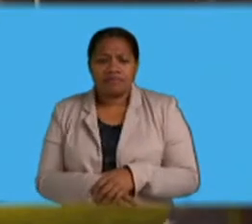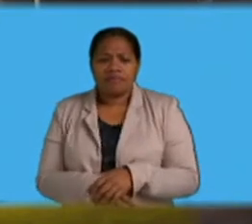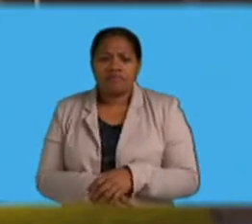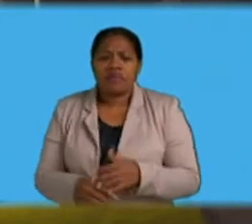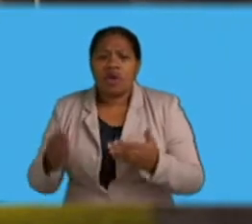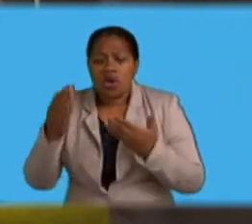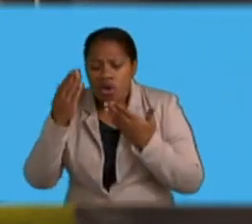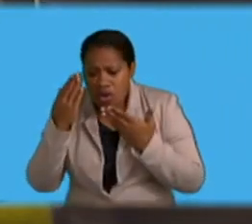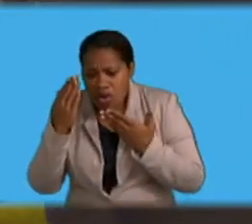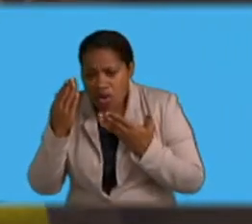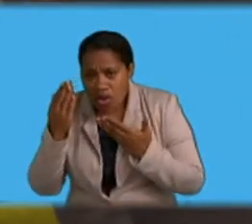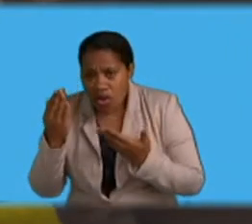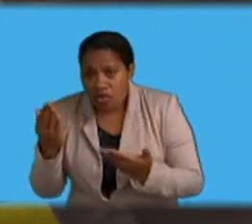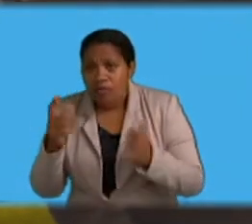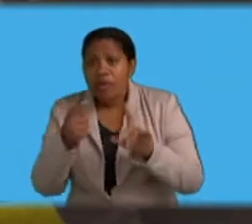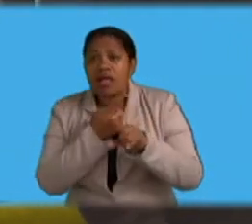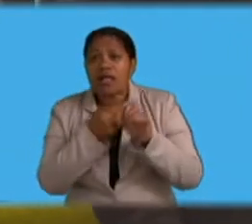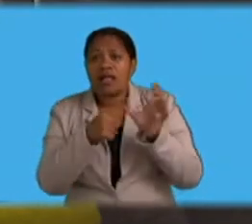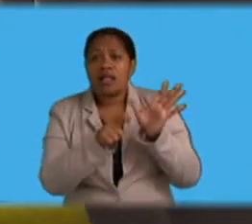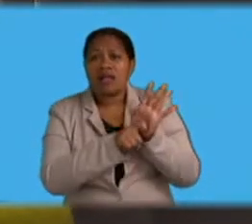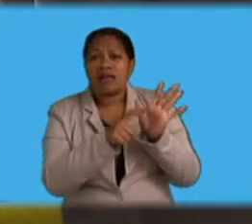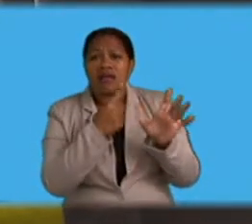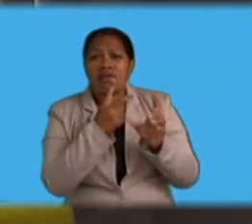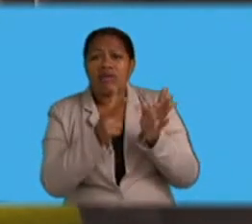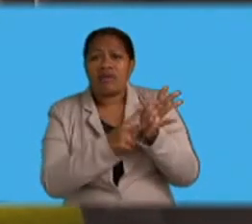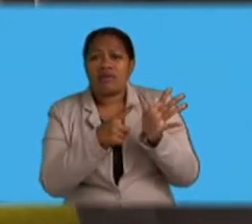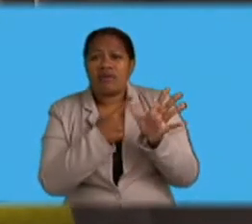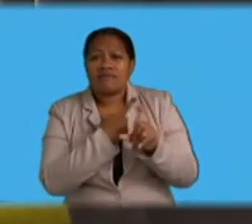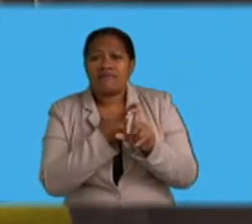the gender composition of the SG's office previously.